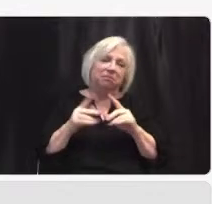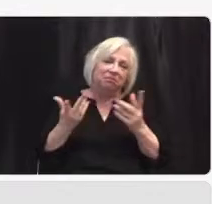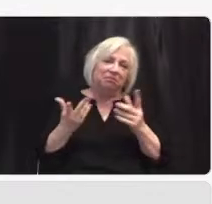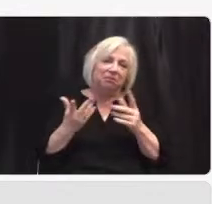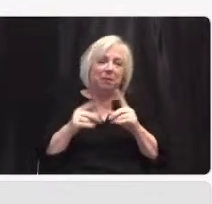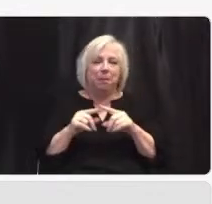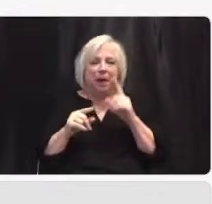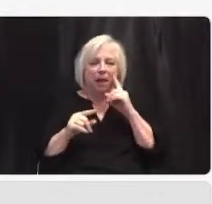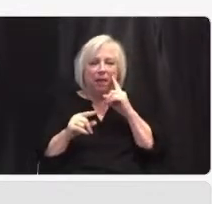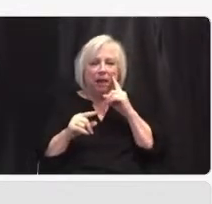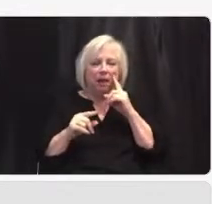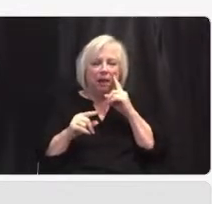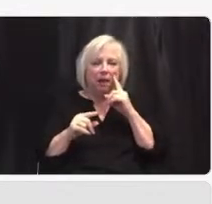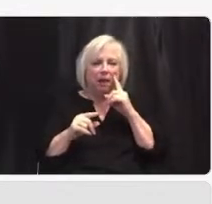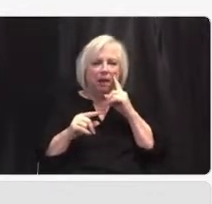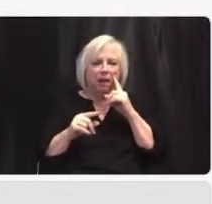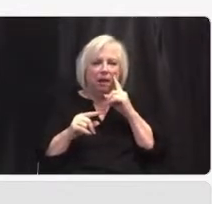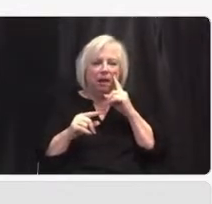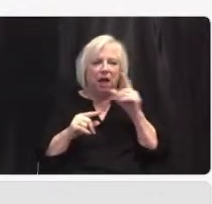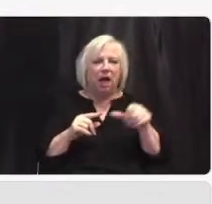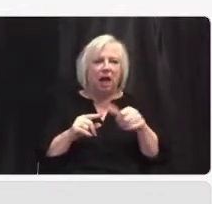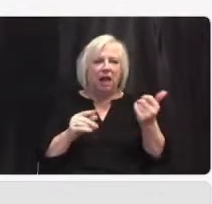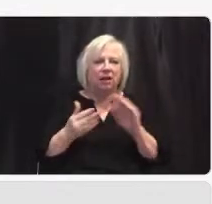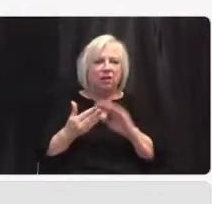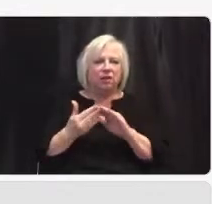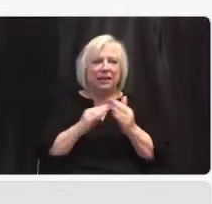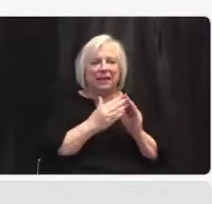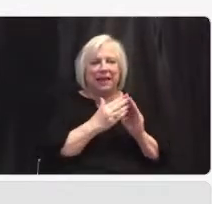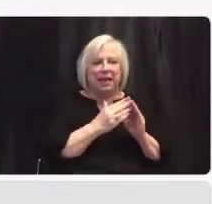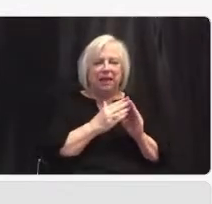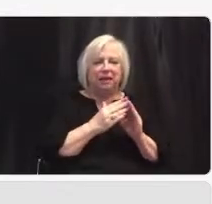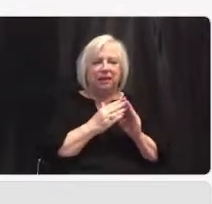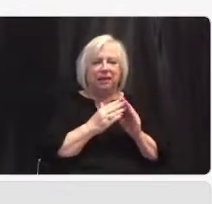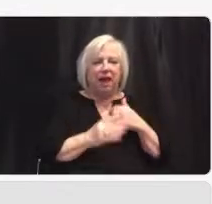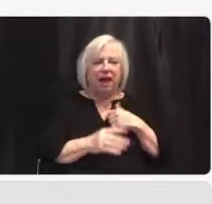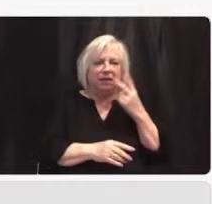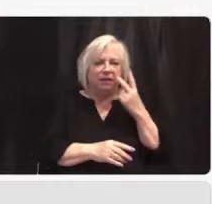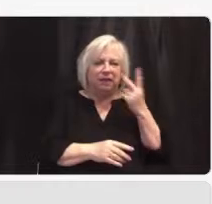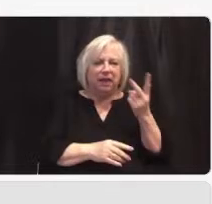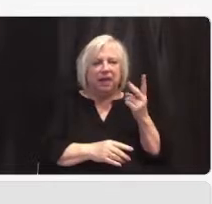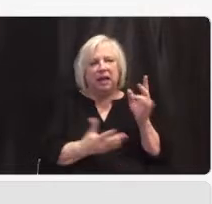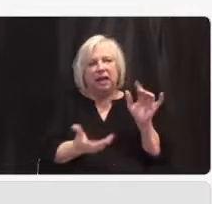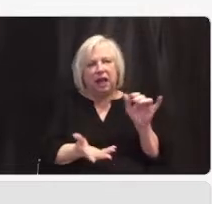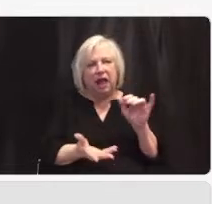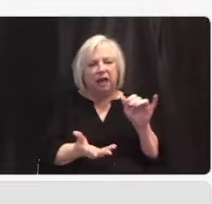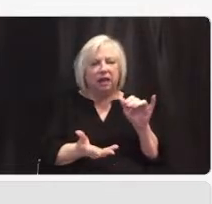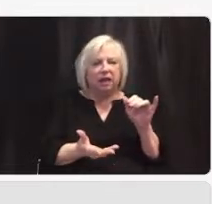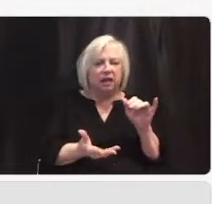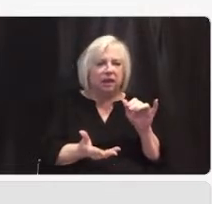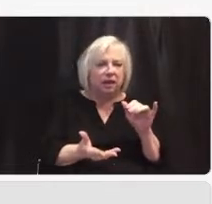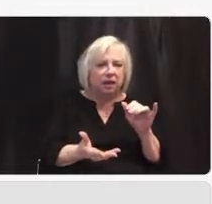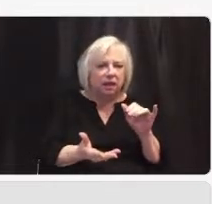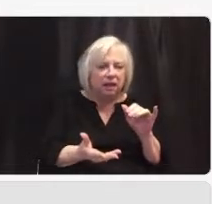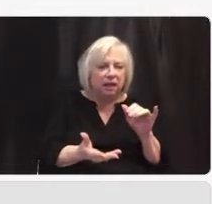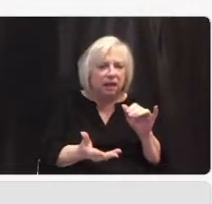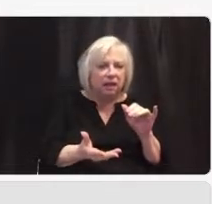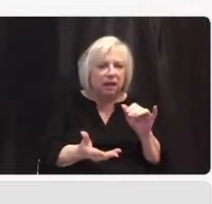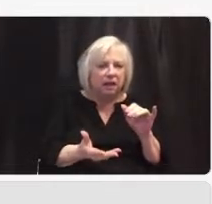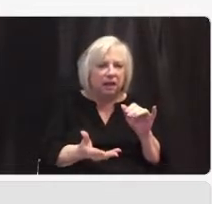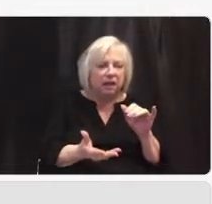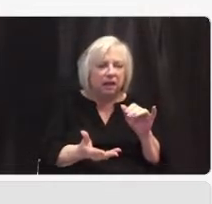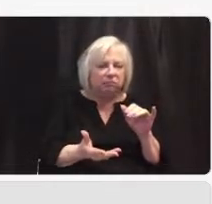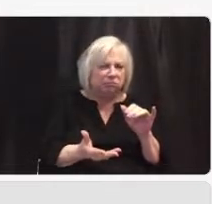think short-term rentals in other cities that I've seen, like they can be a boon for an area. They